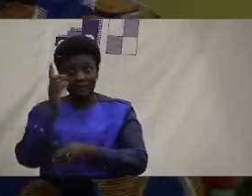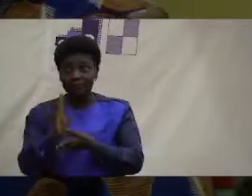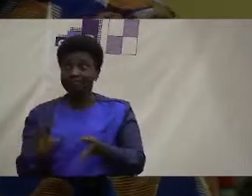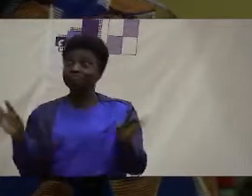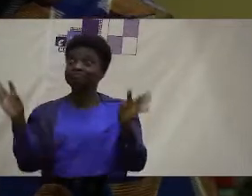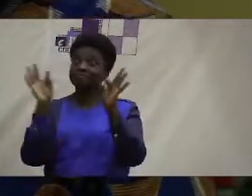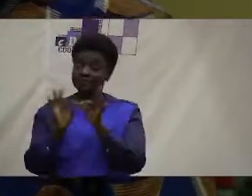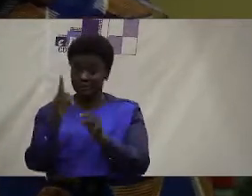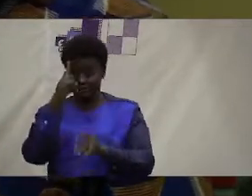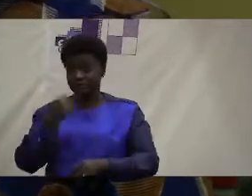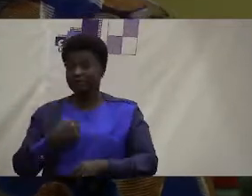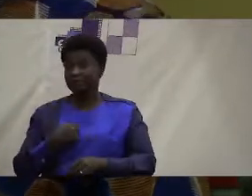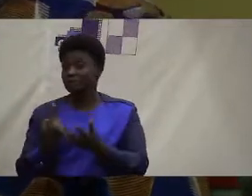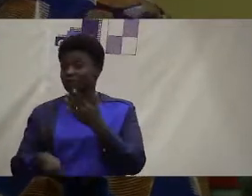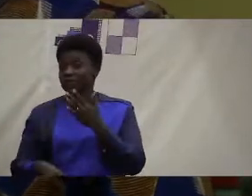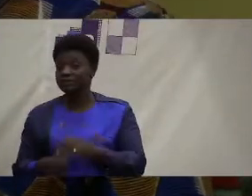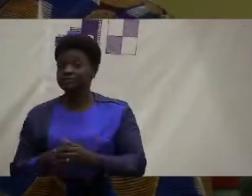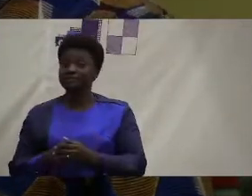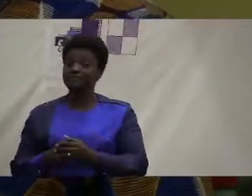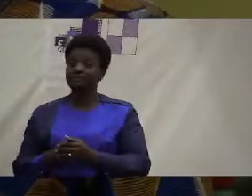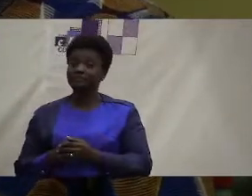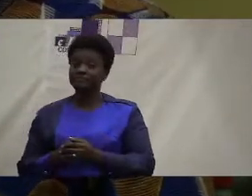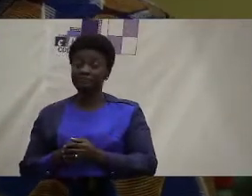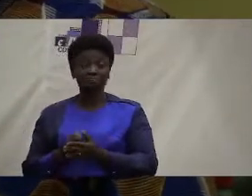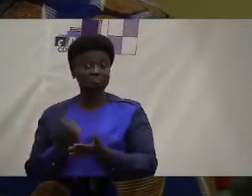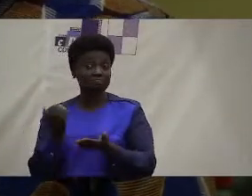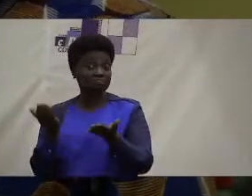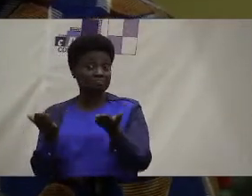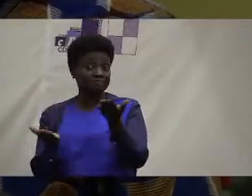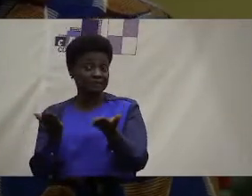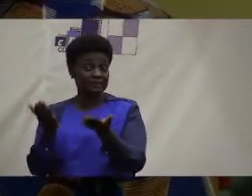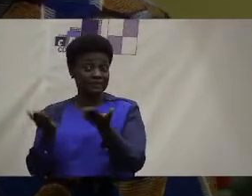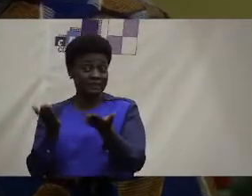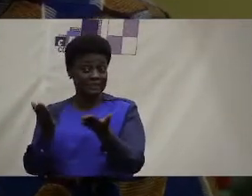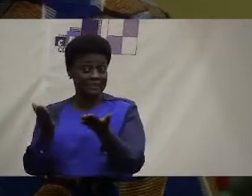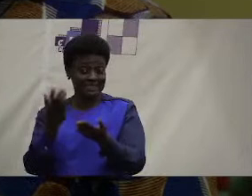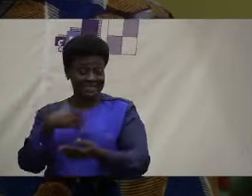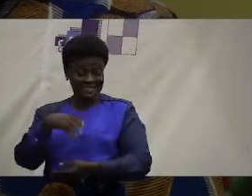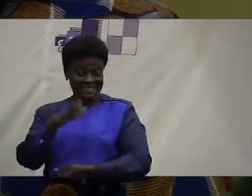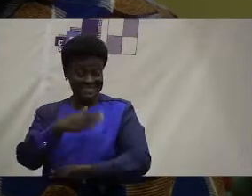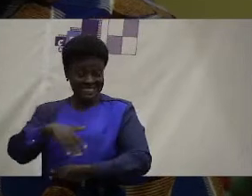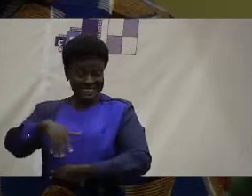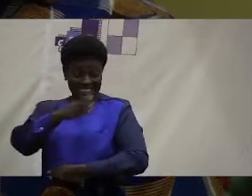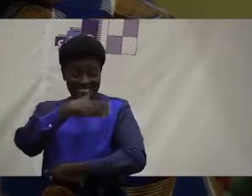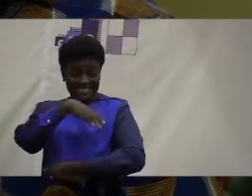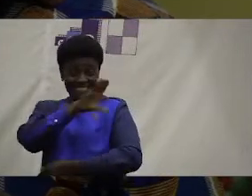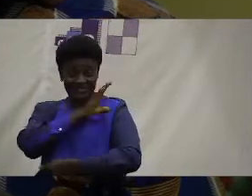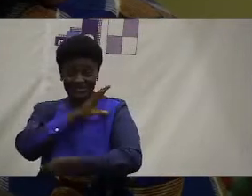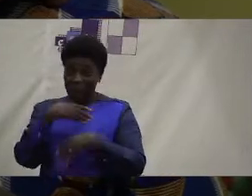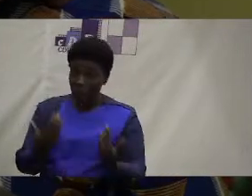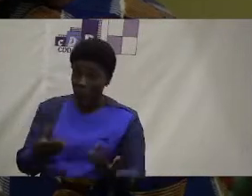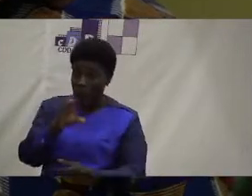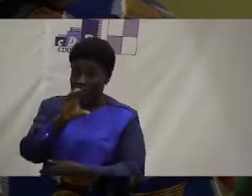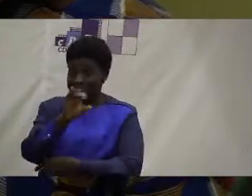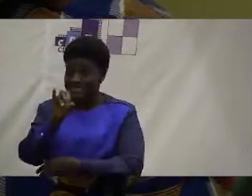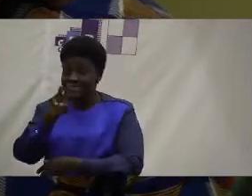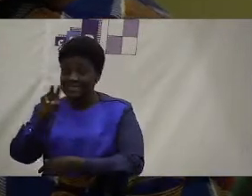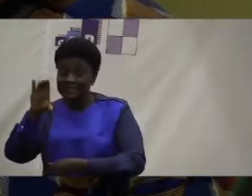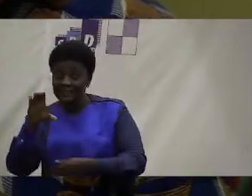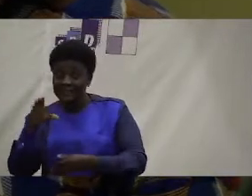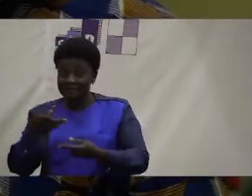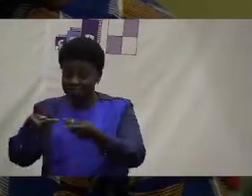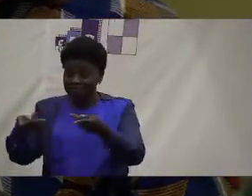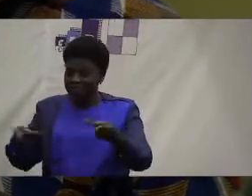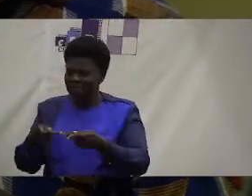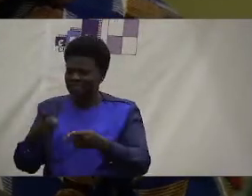thing for me is that probably the civic space has come under a lot of